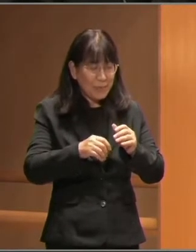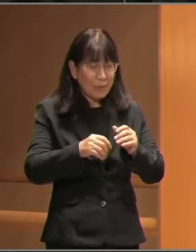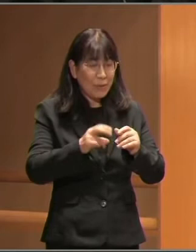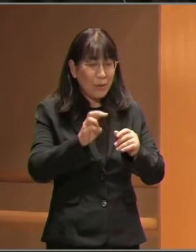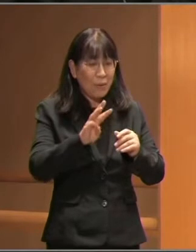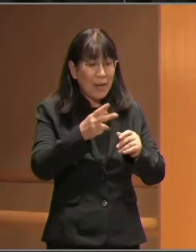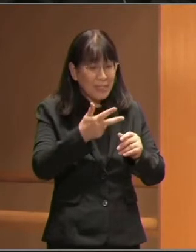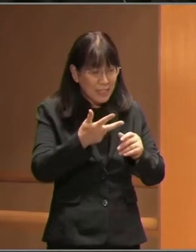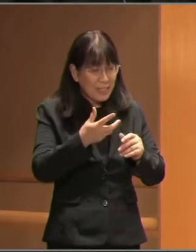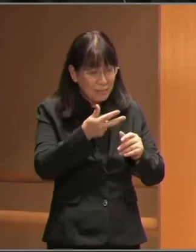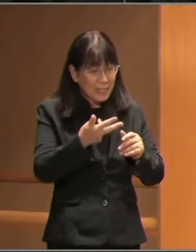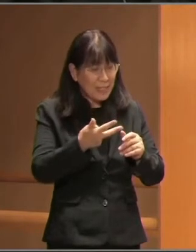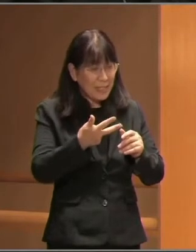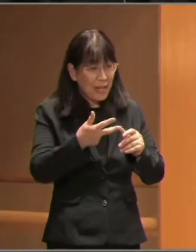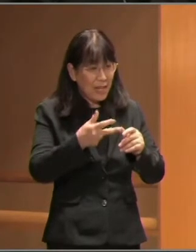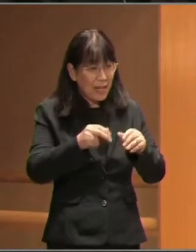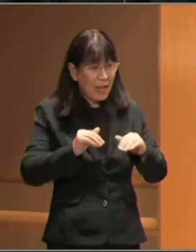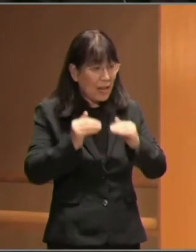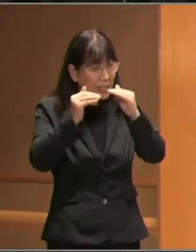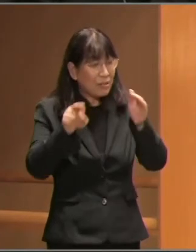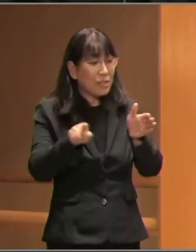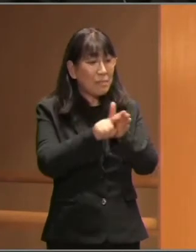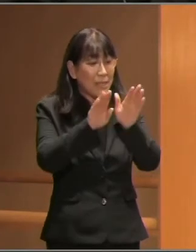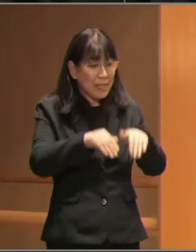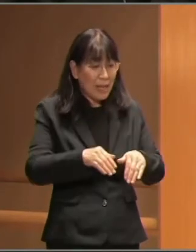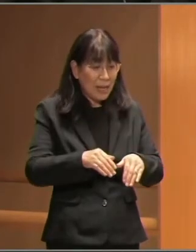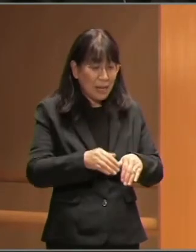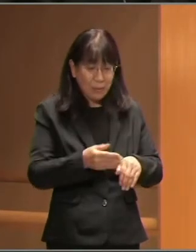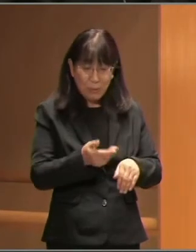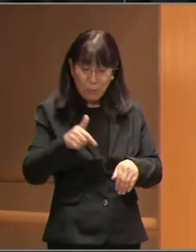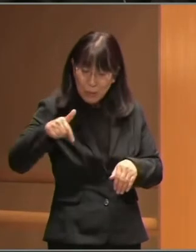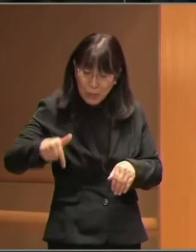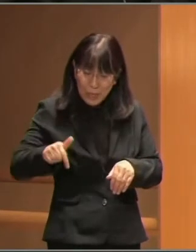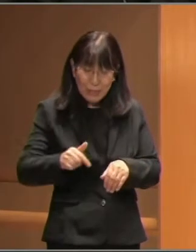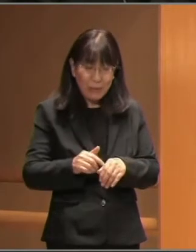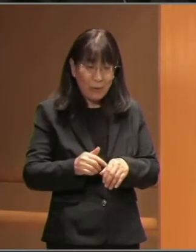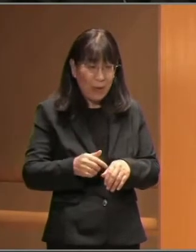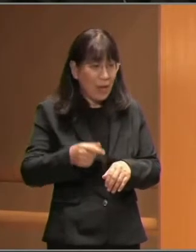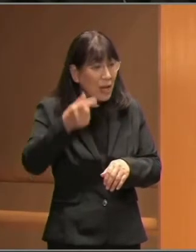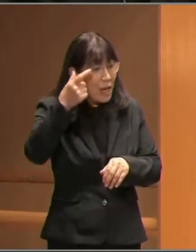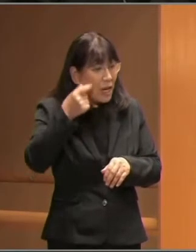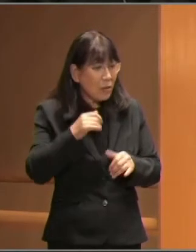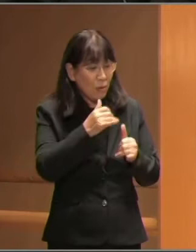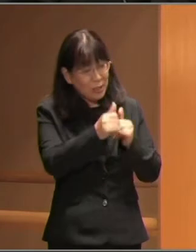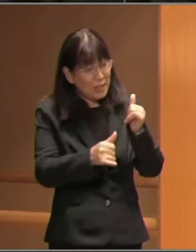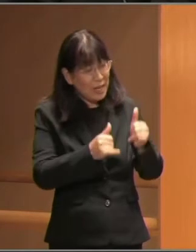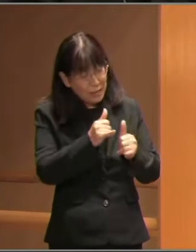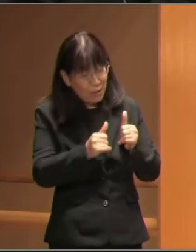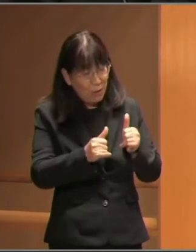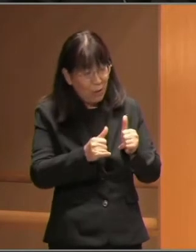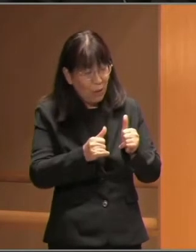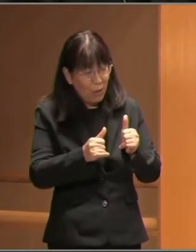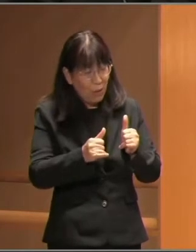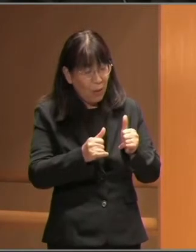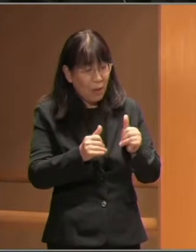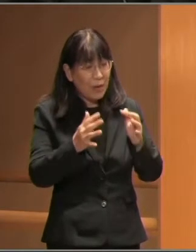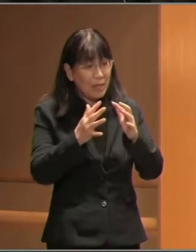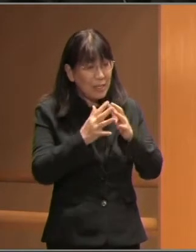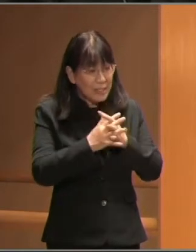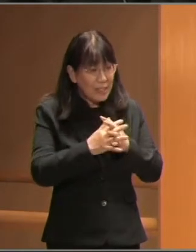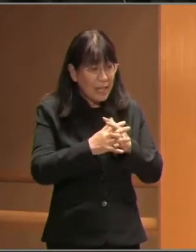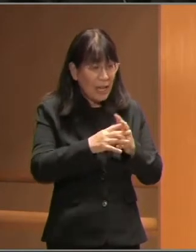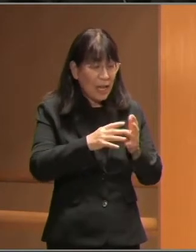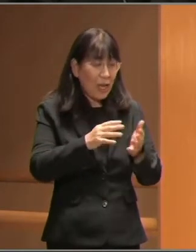how Ise Washi has been developed as paper for printing. And what you see below is the